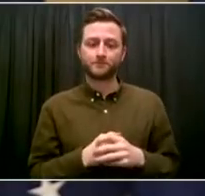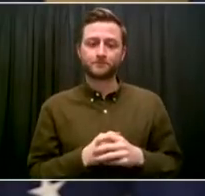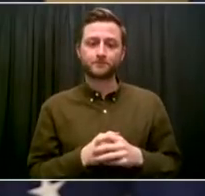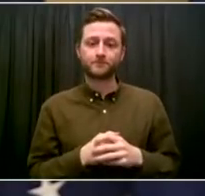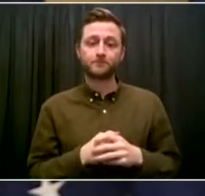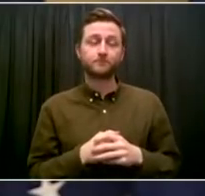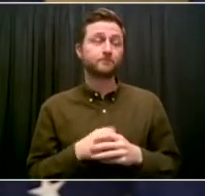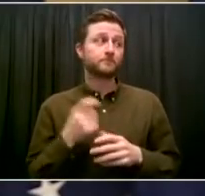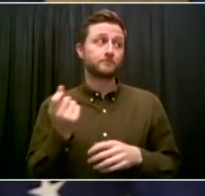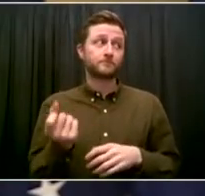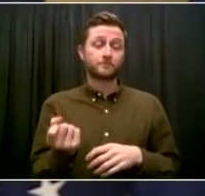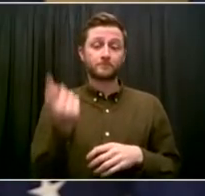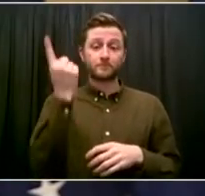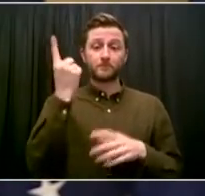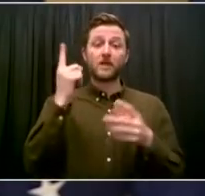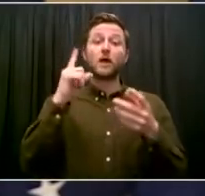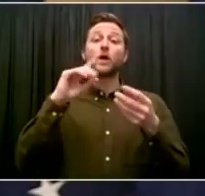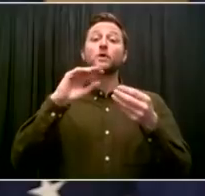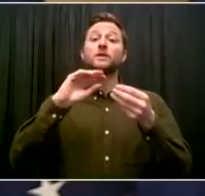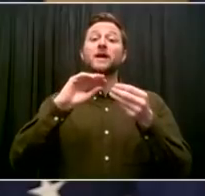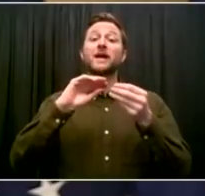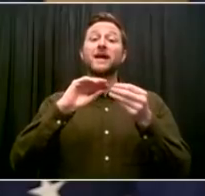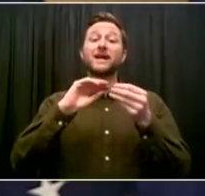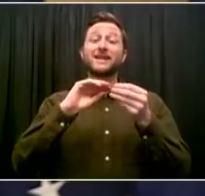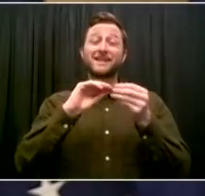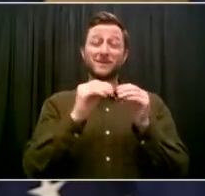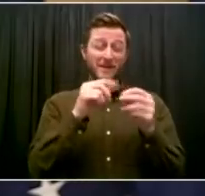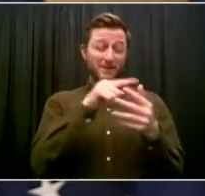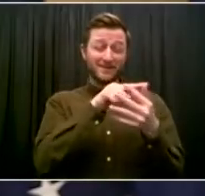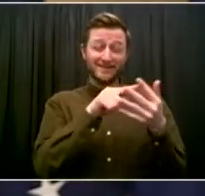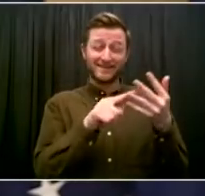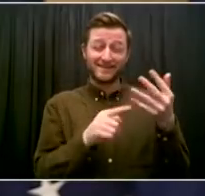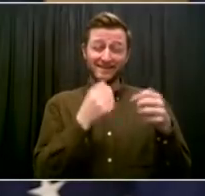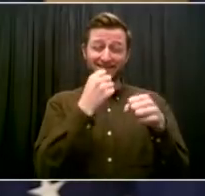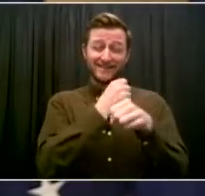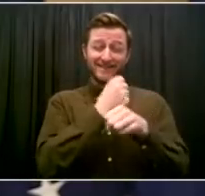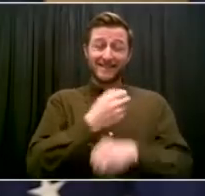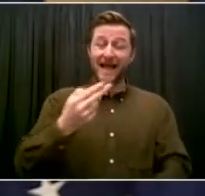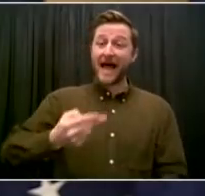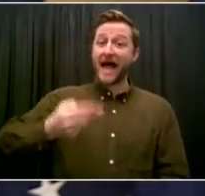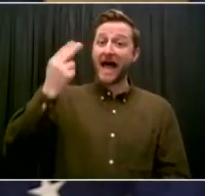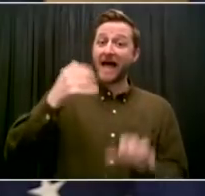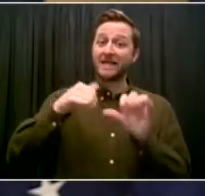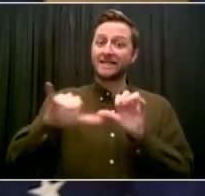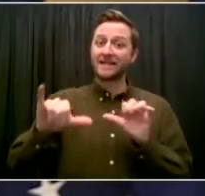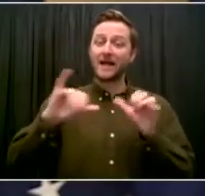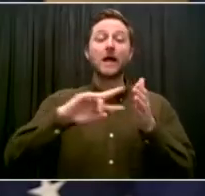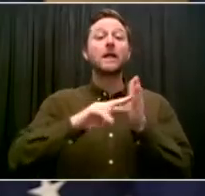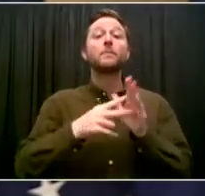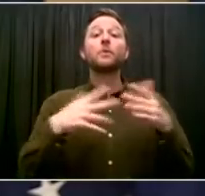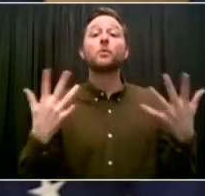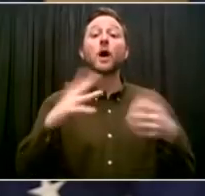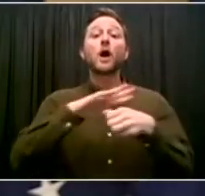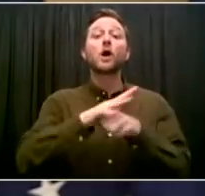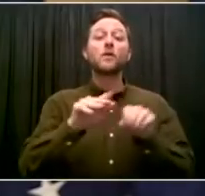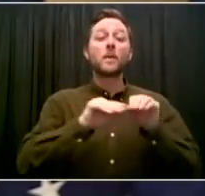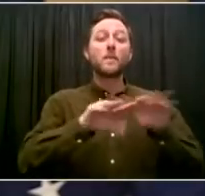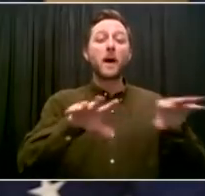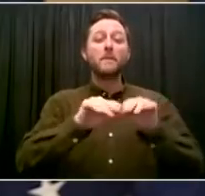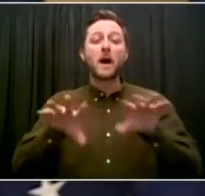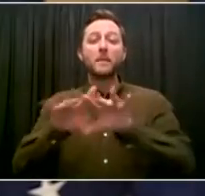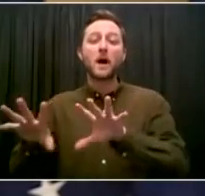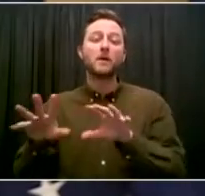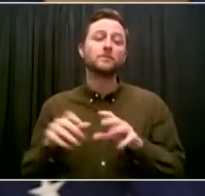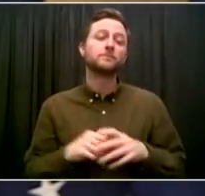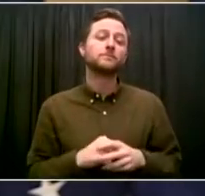very high, meaning community transmission remains widespread, and we will need to follow these trends closely over the coming